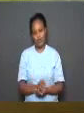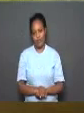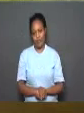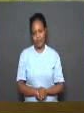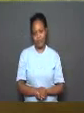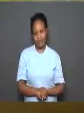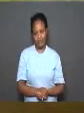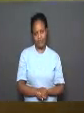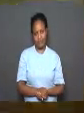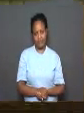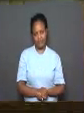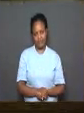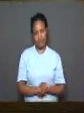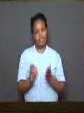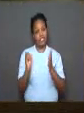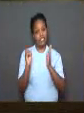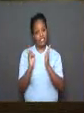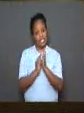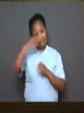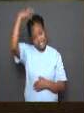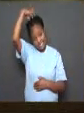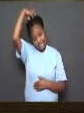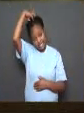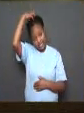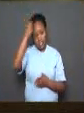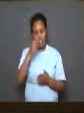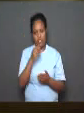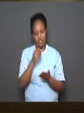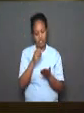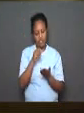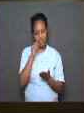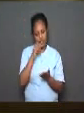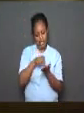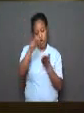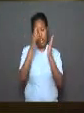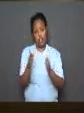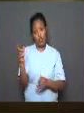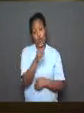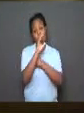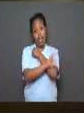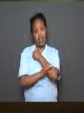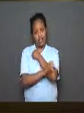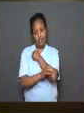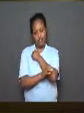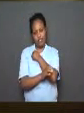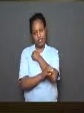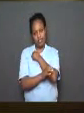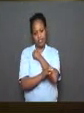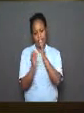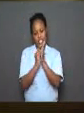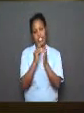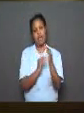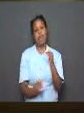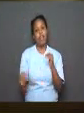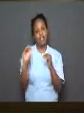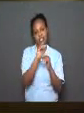us begin. The constitutions of democratic countries